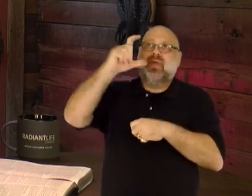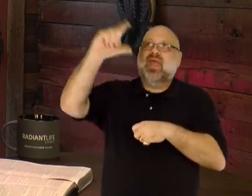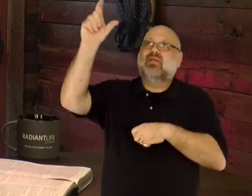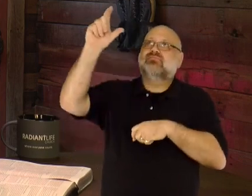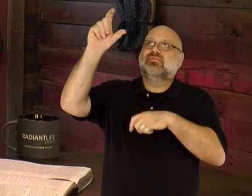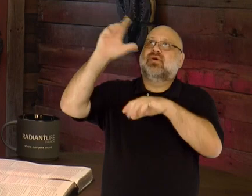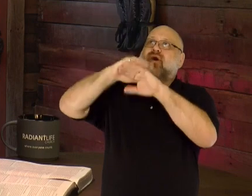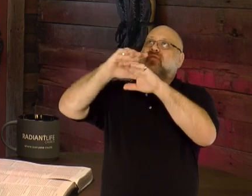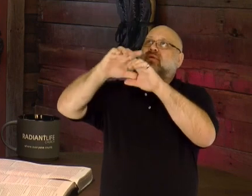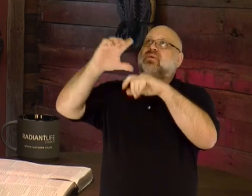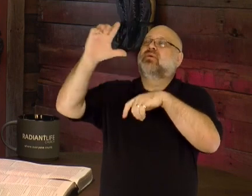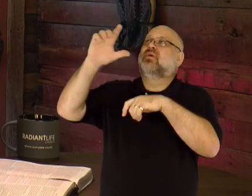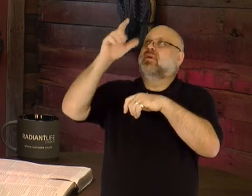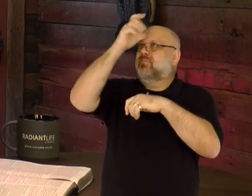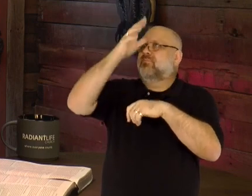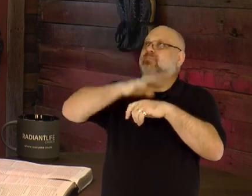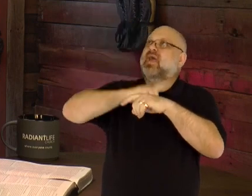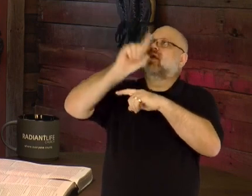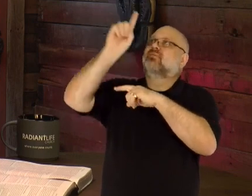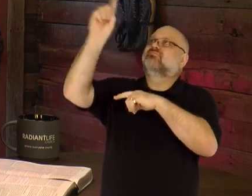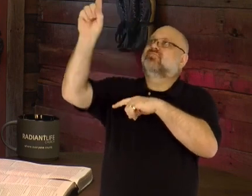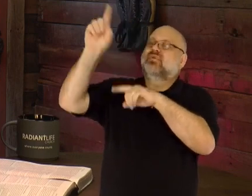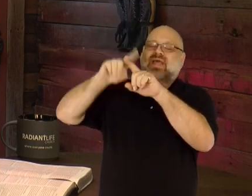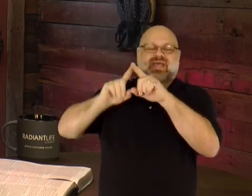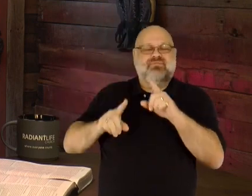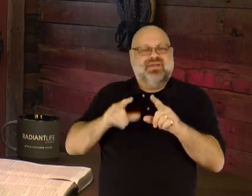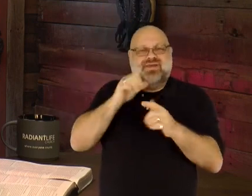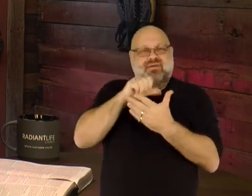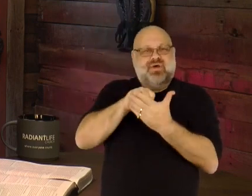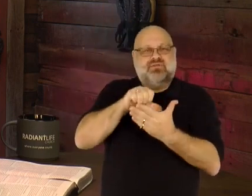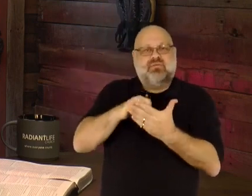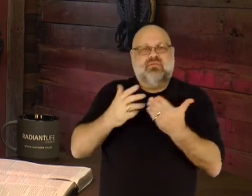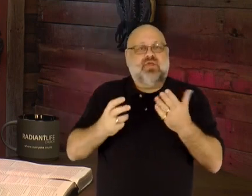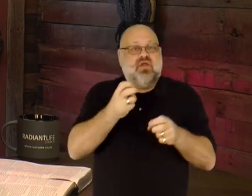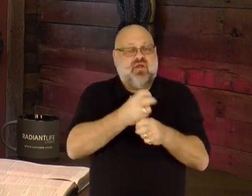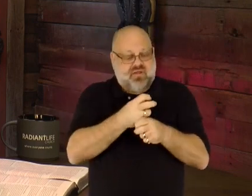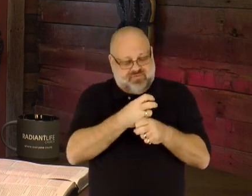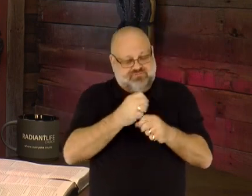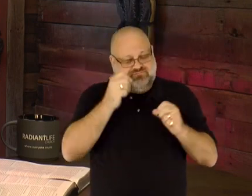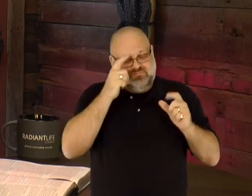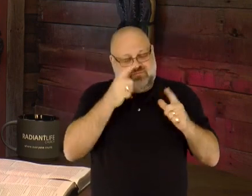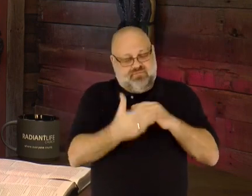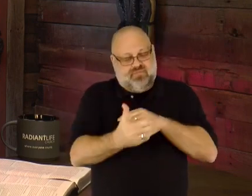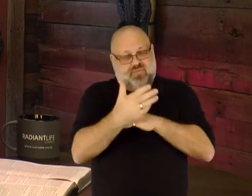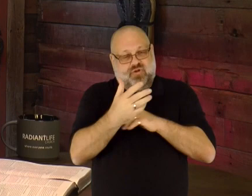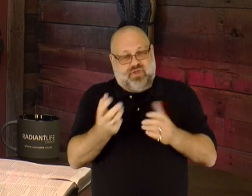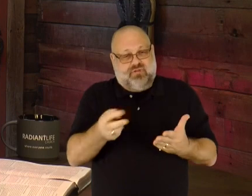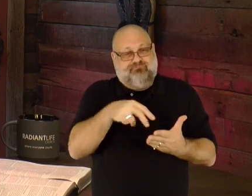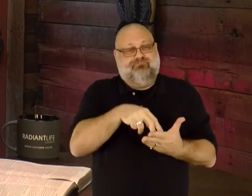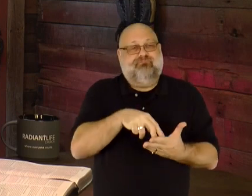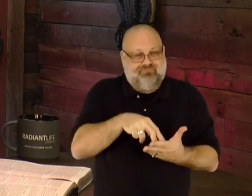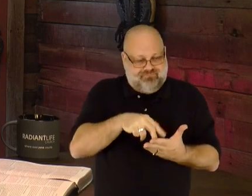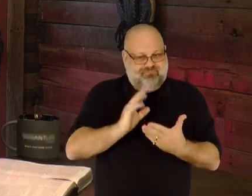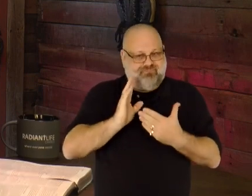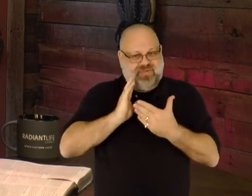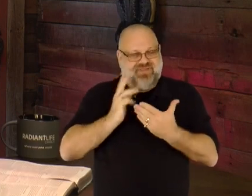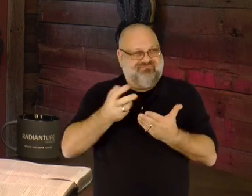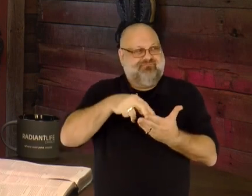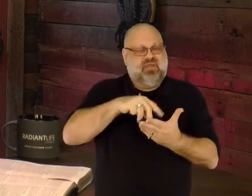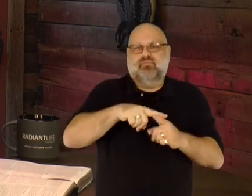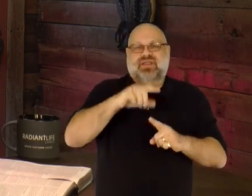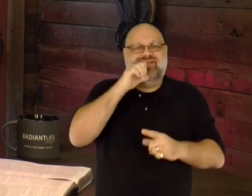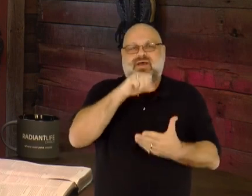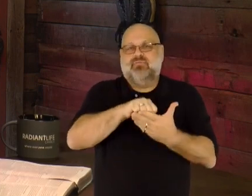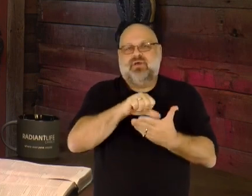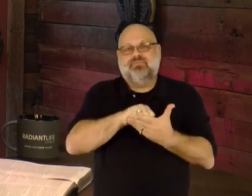impossible. It can be hard to get out of bed in the morning, but not impossible. It was hard for